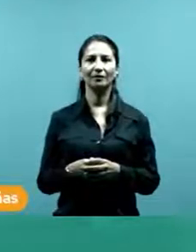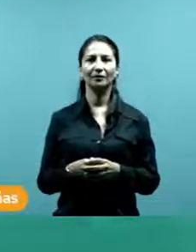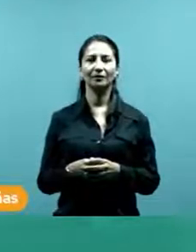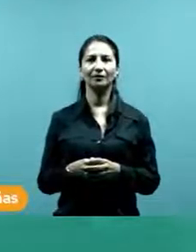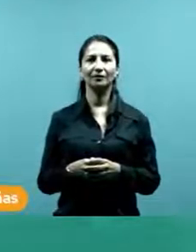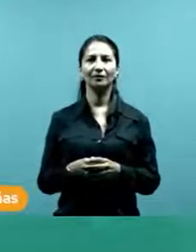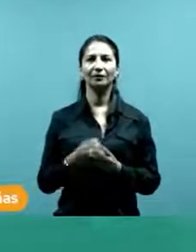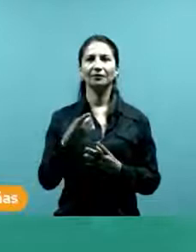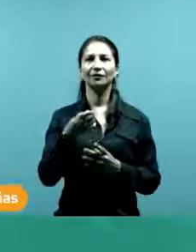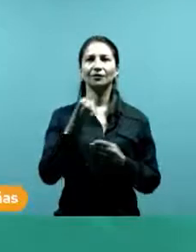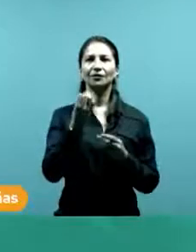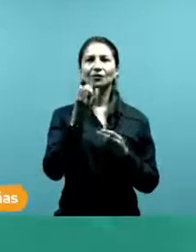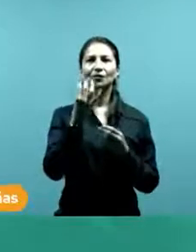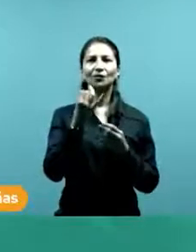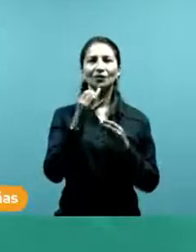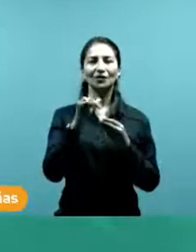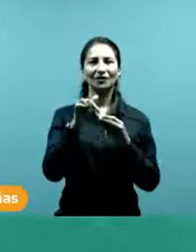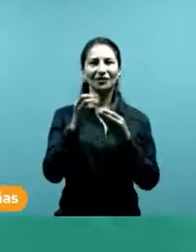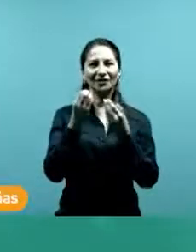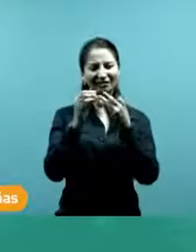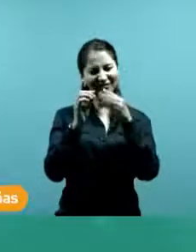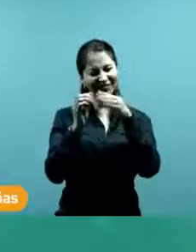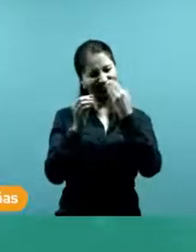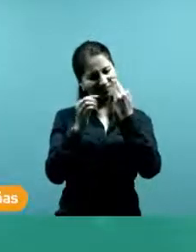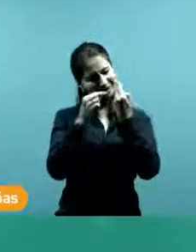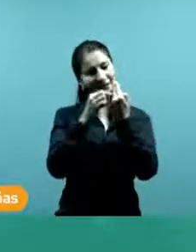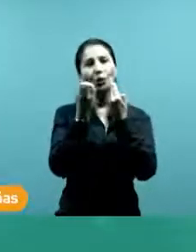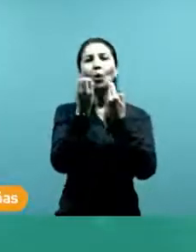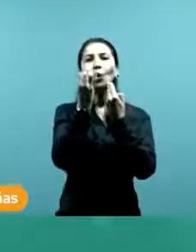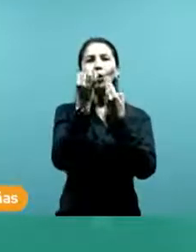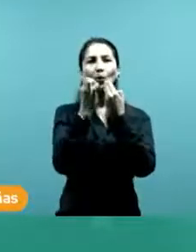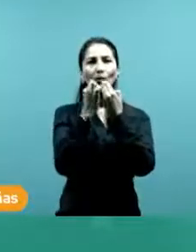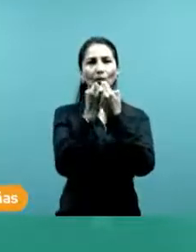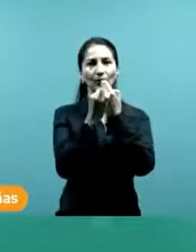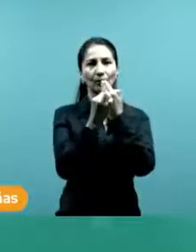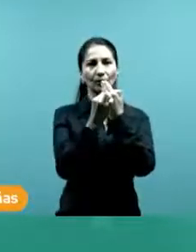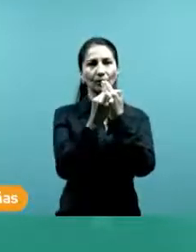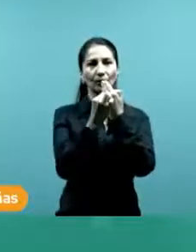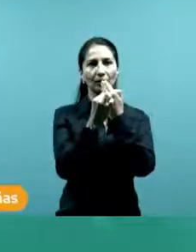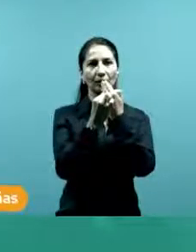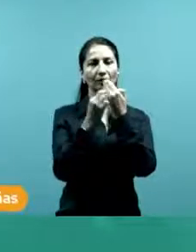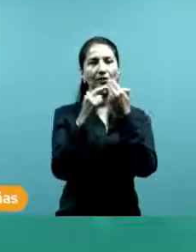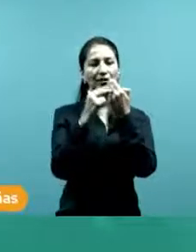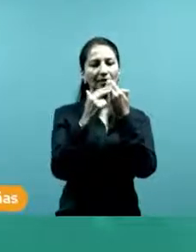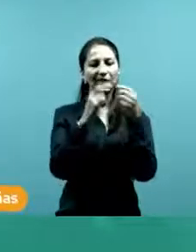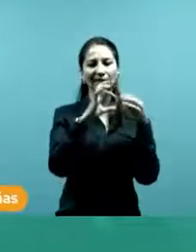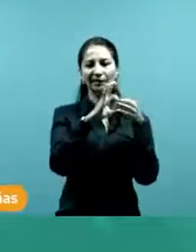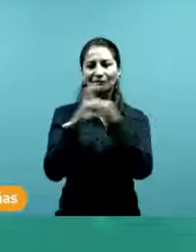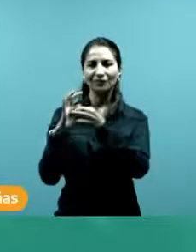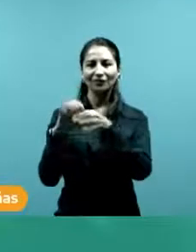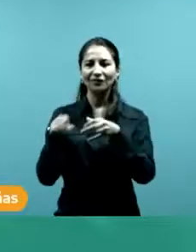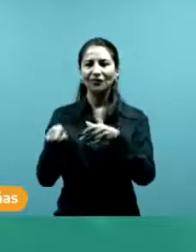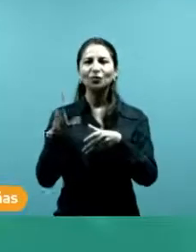números inscritos en los objetos, lo que enlaza el objeto con el dueño.